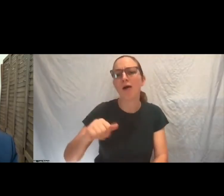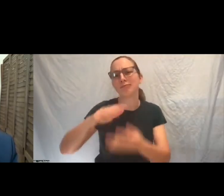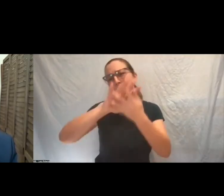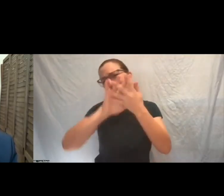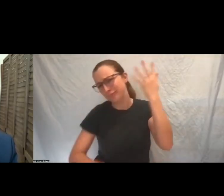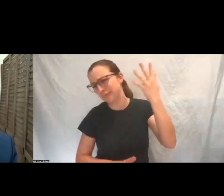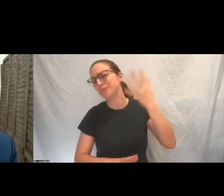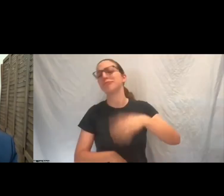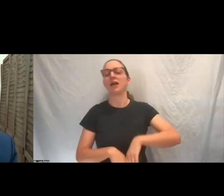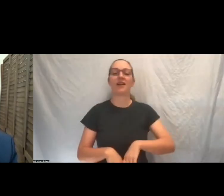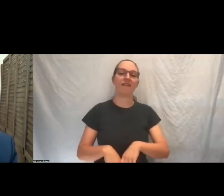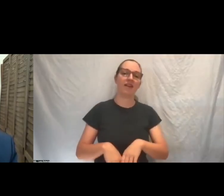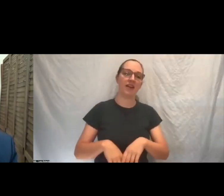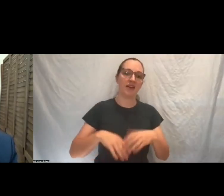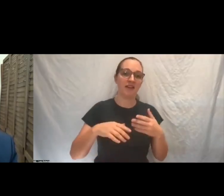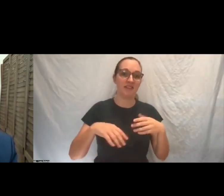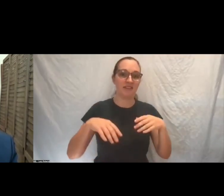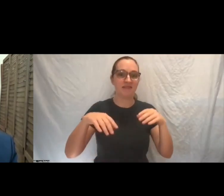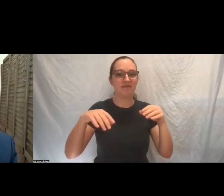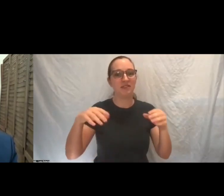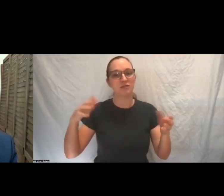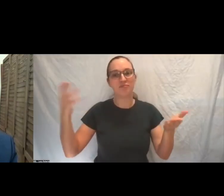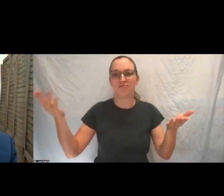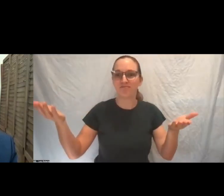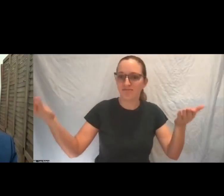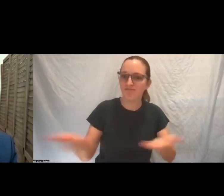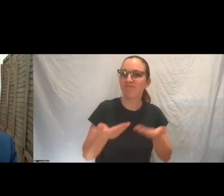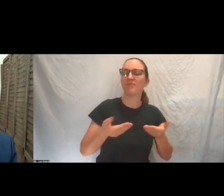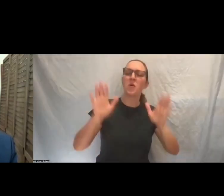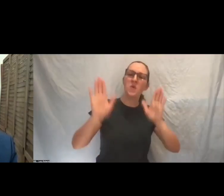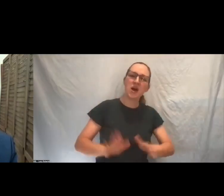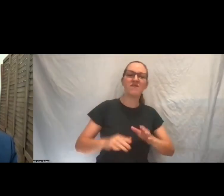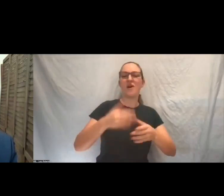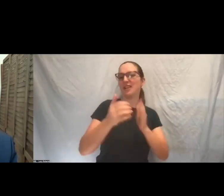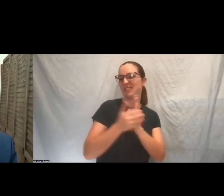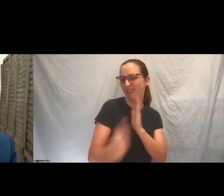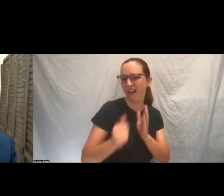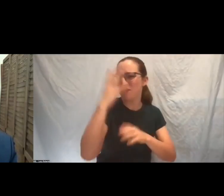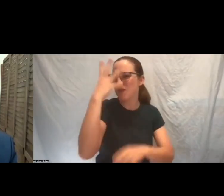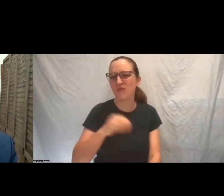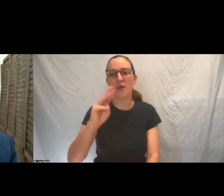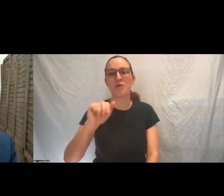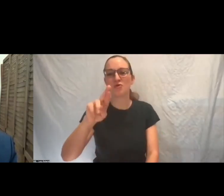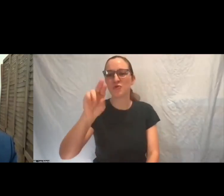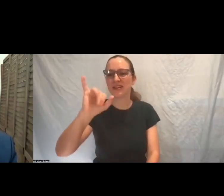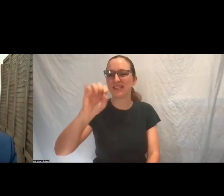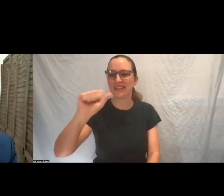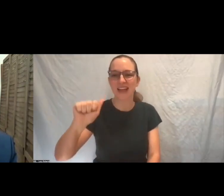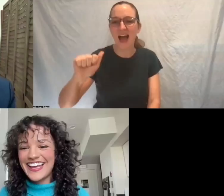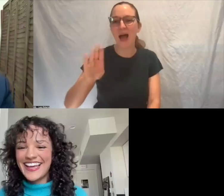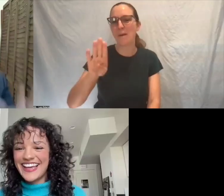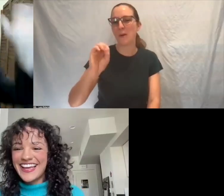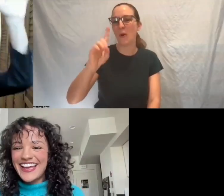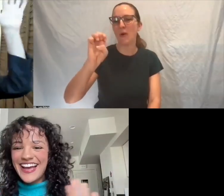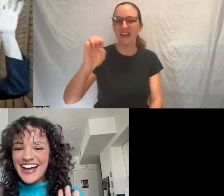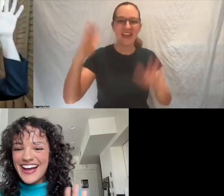And I'm going to bring her on right now. The wonderful, the talented, the beautiful Marissa Bode. Yeah.